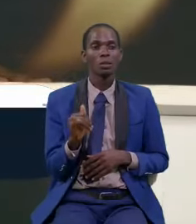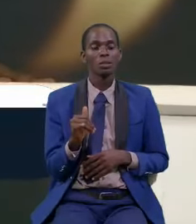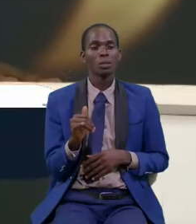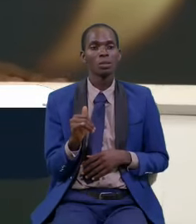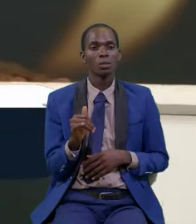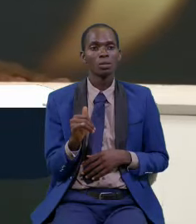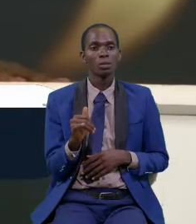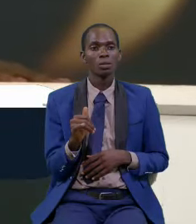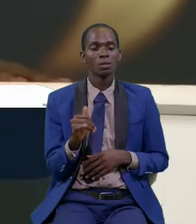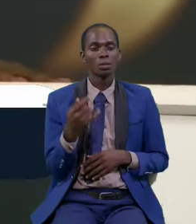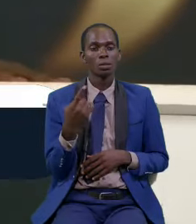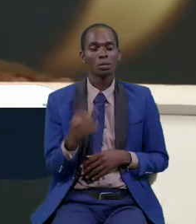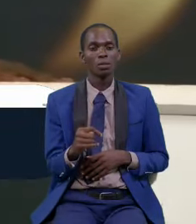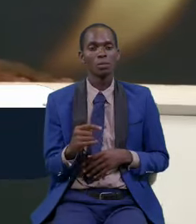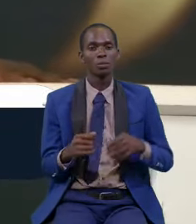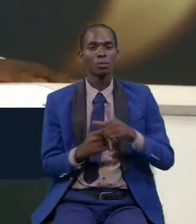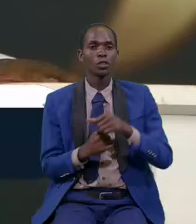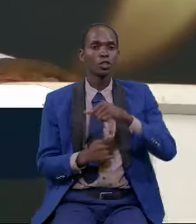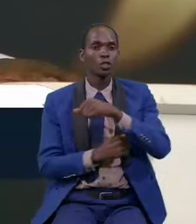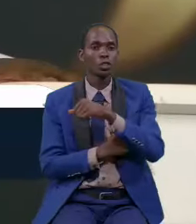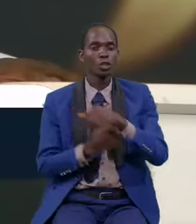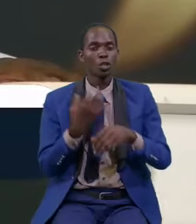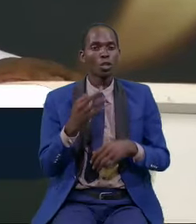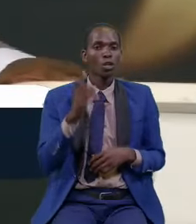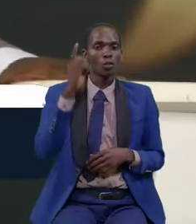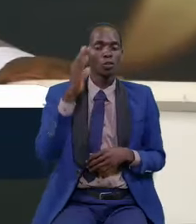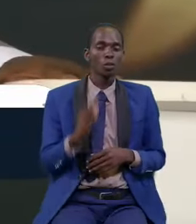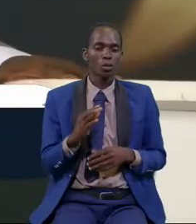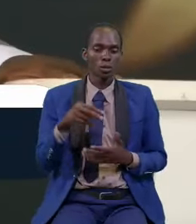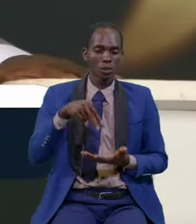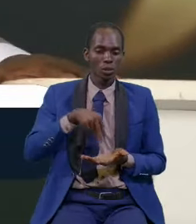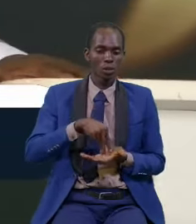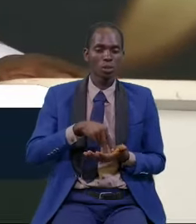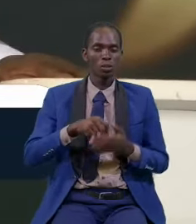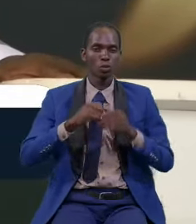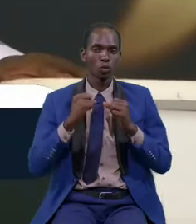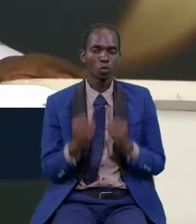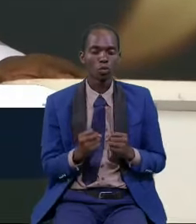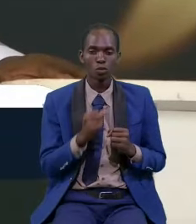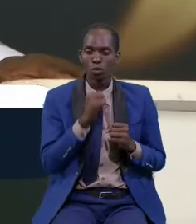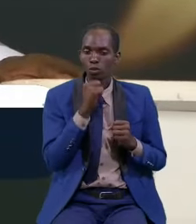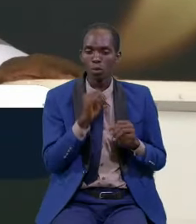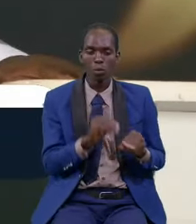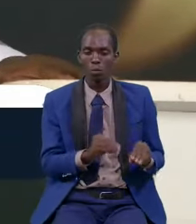of God standeth sure, unshakable,